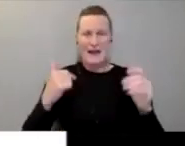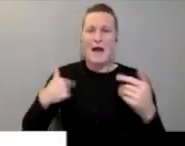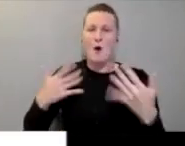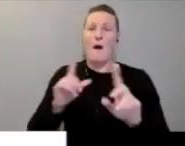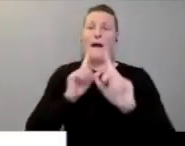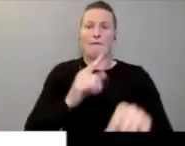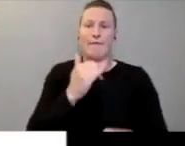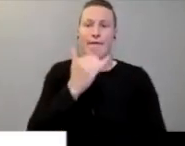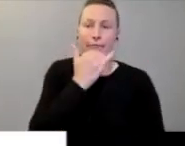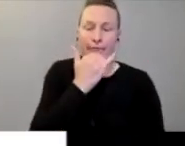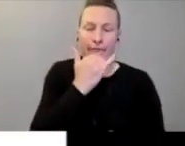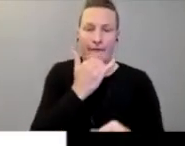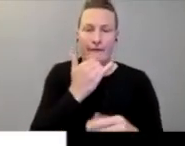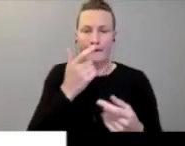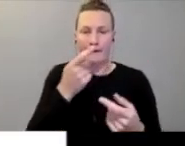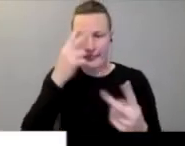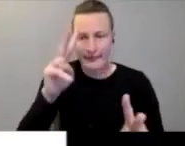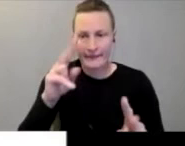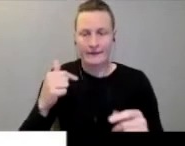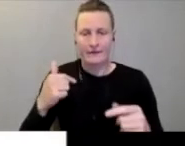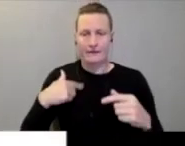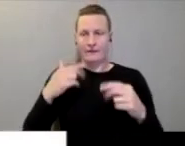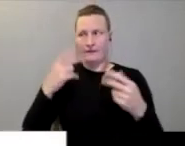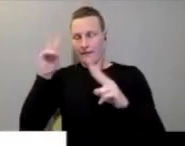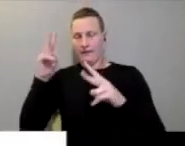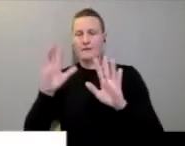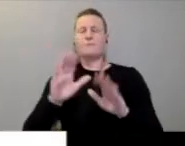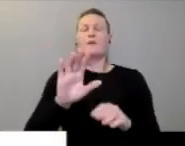yes, there is the precedent for